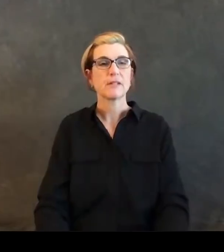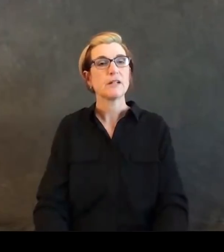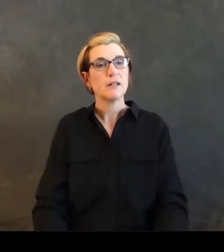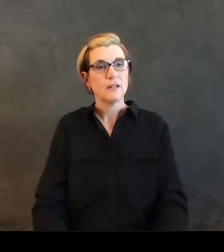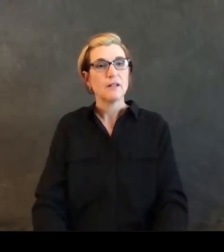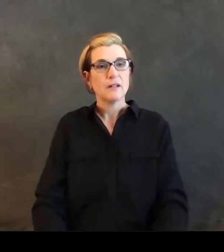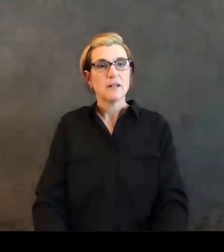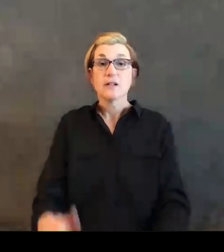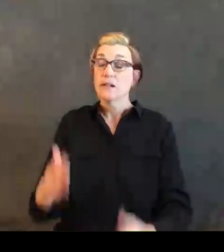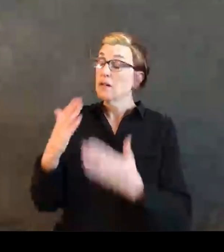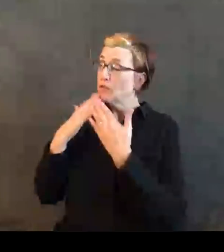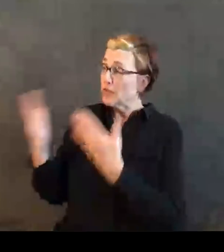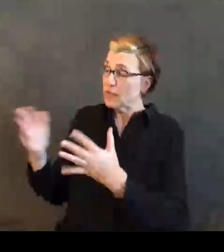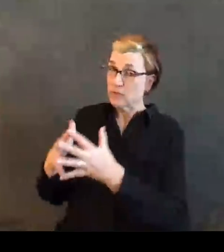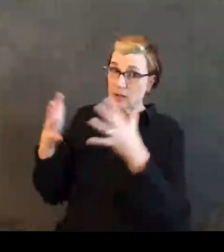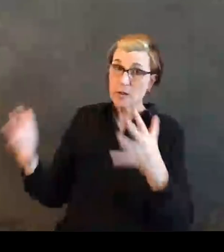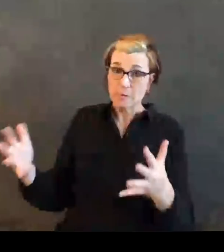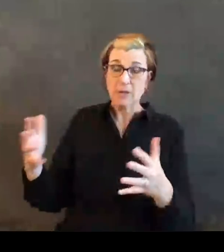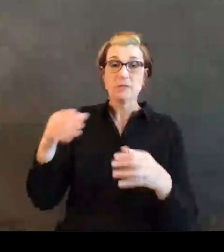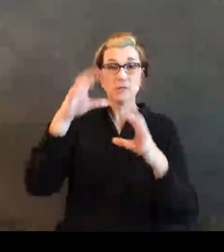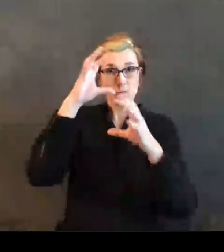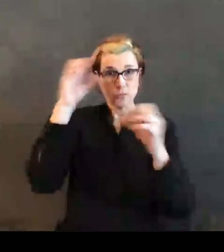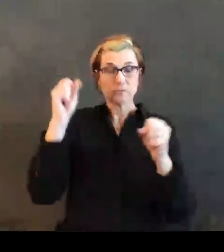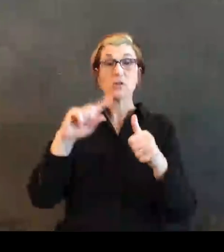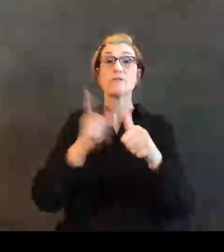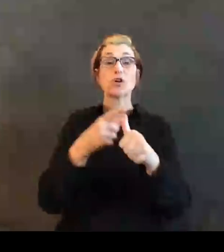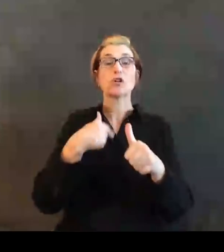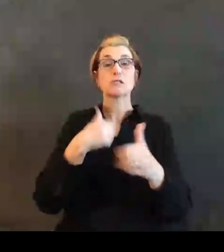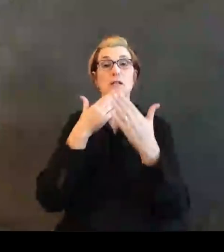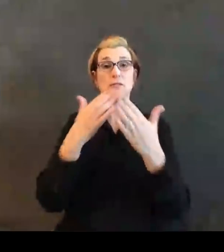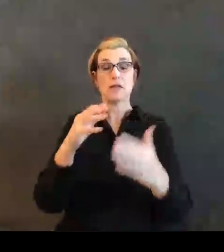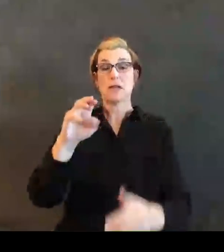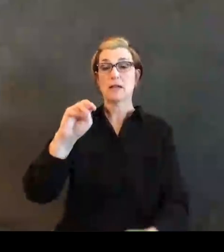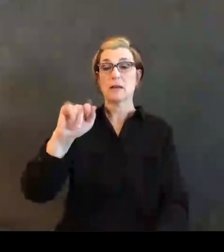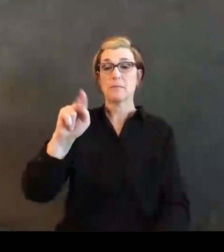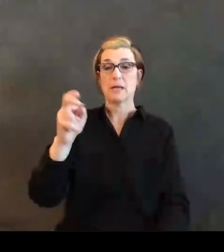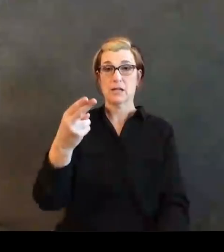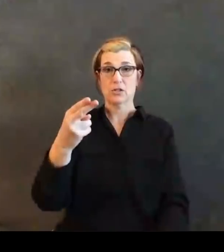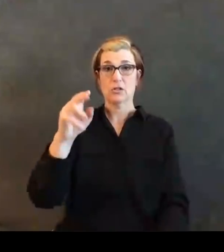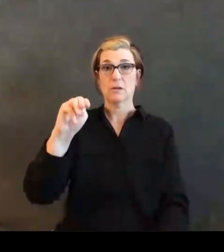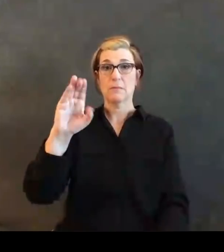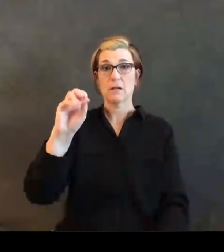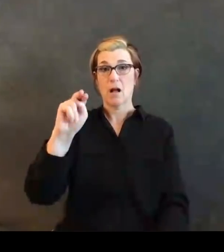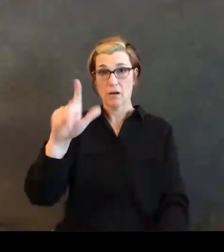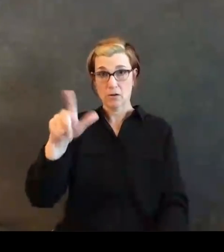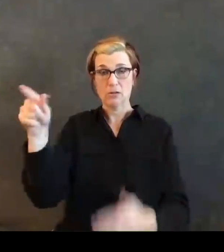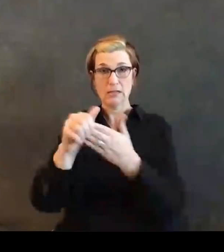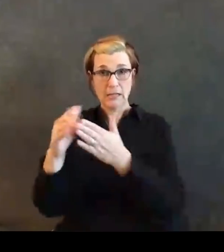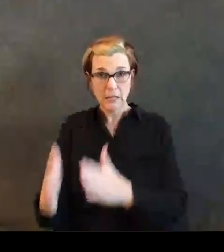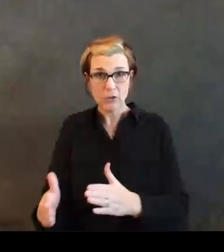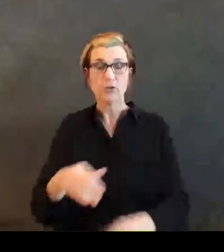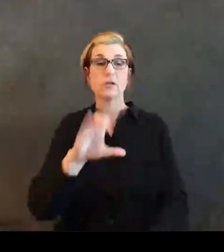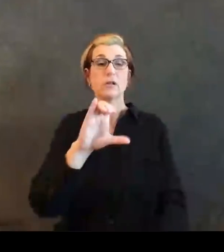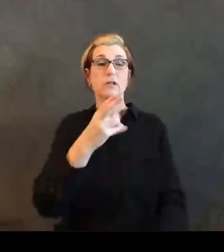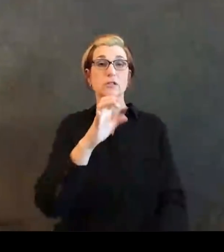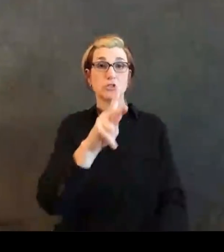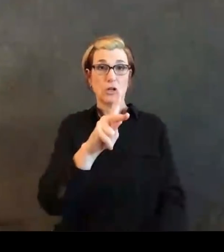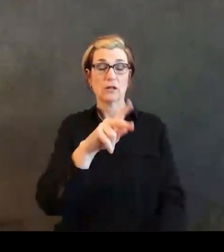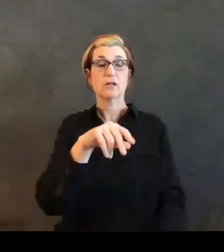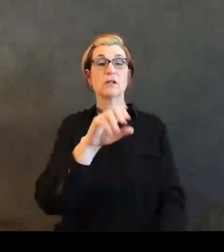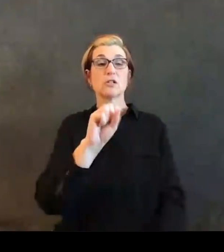let me say I would like to thank Mitch McConnell for his leadership, and I'd also like to thank Chuck Schumer for the enormous